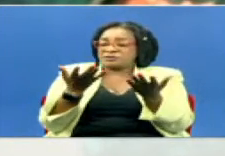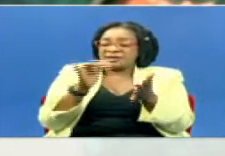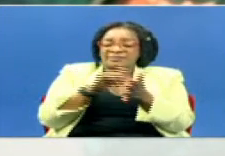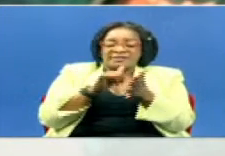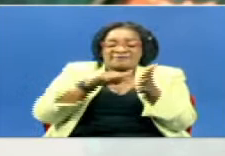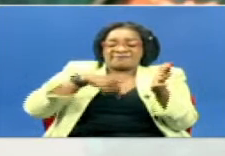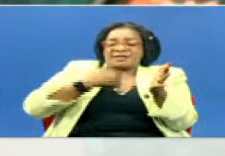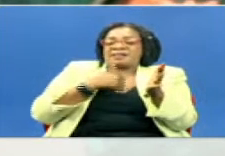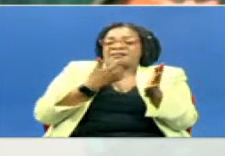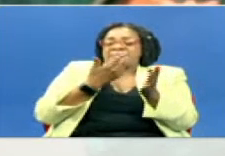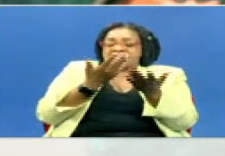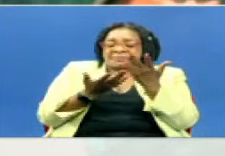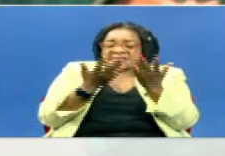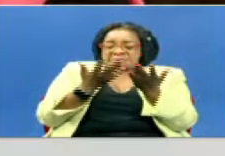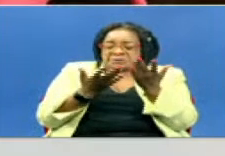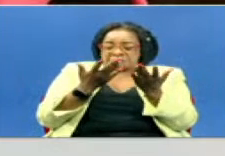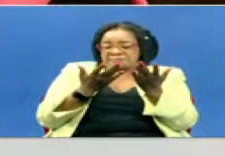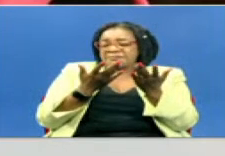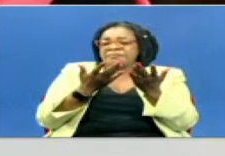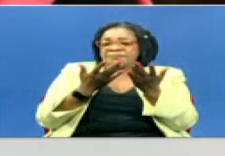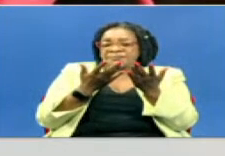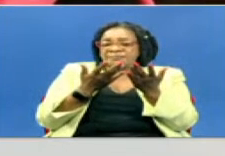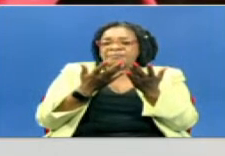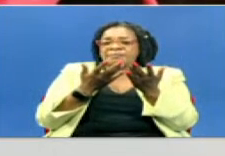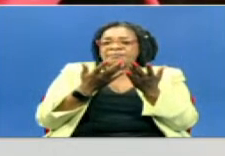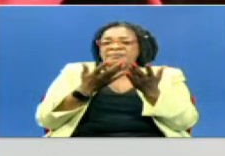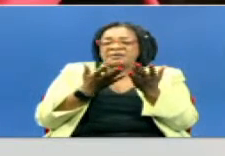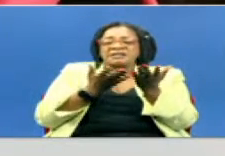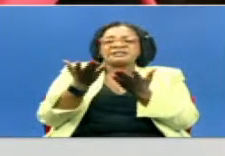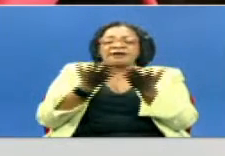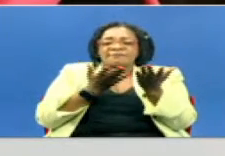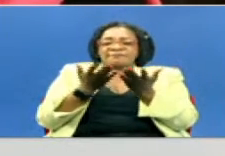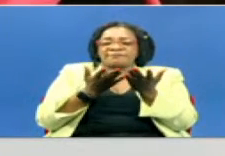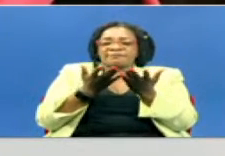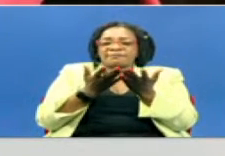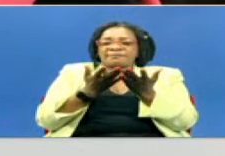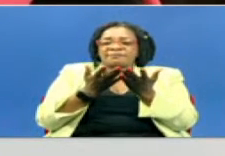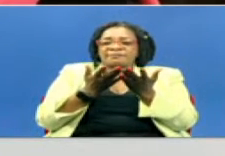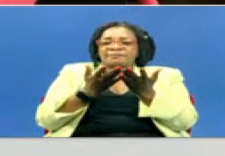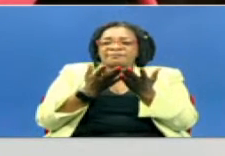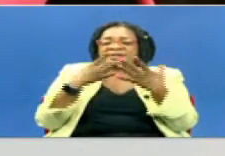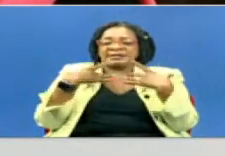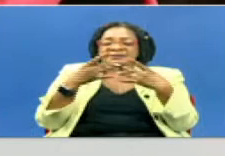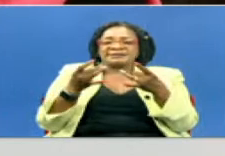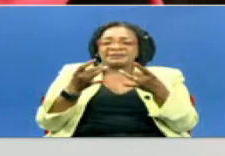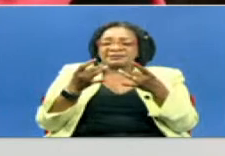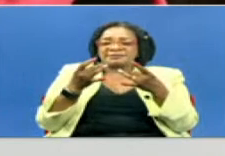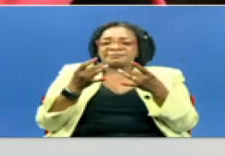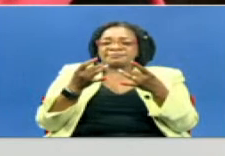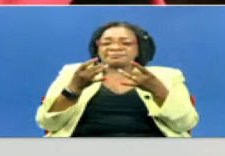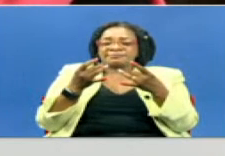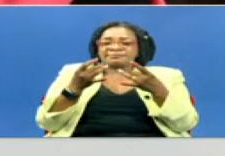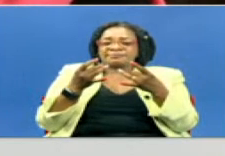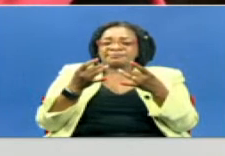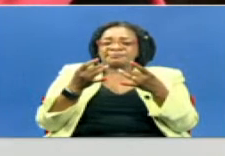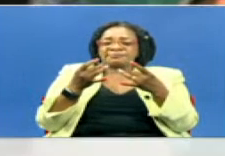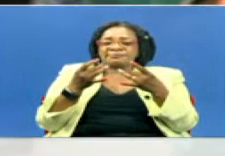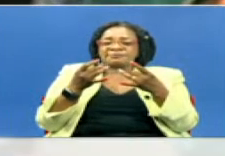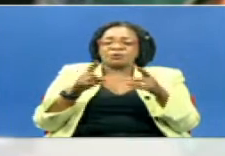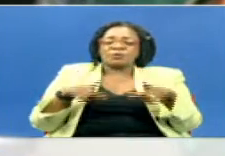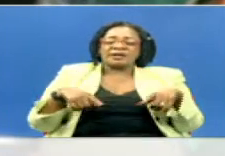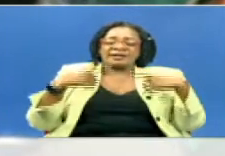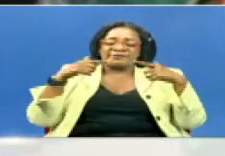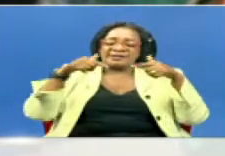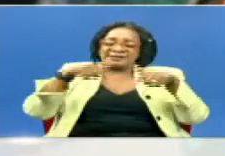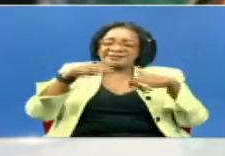feel perhaps, in their own view, would serve, you know, in their interest, the interest of those they represent. Zaina, we live in this country. We know